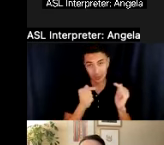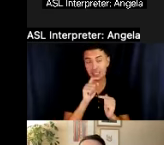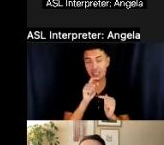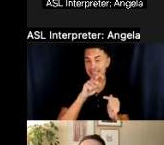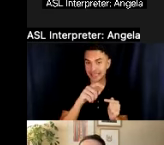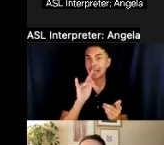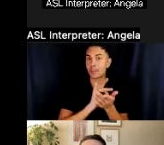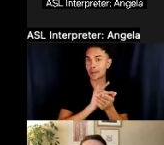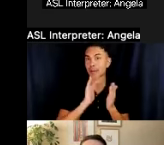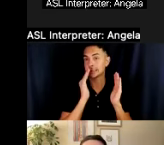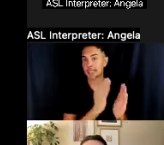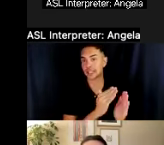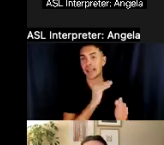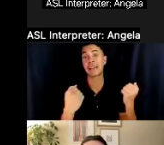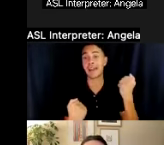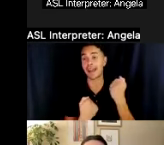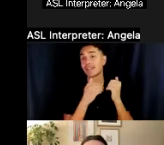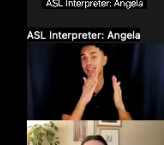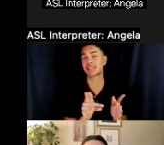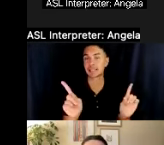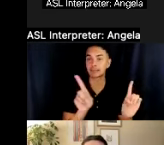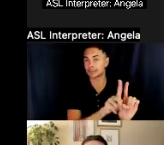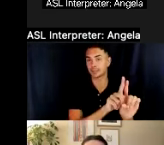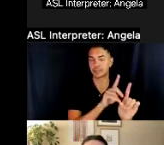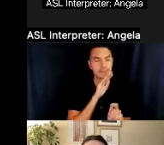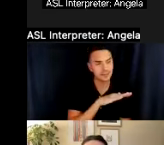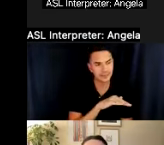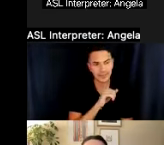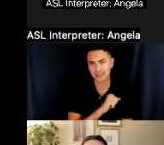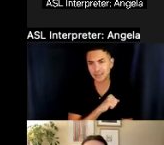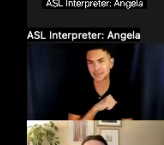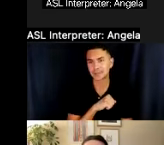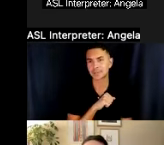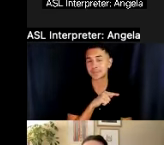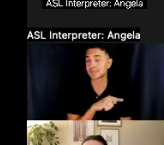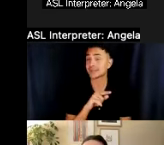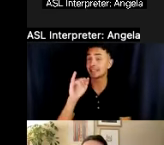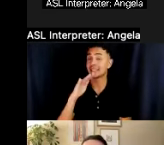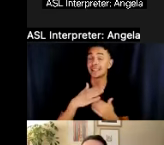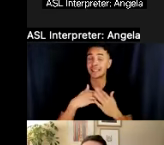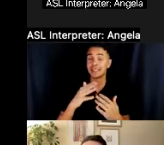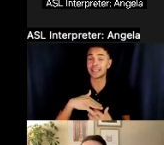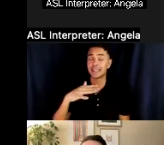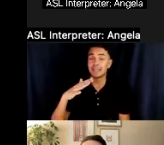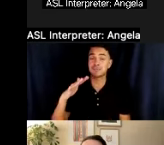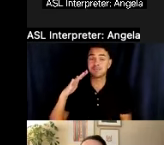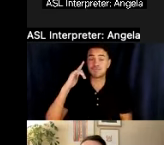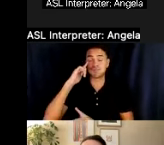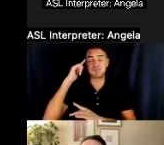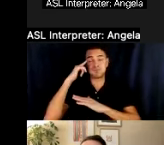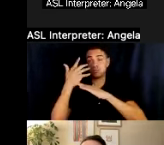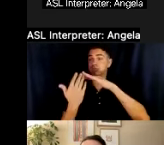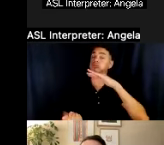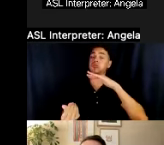medical attention, and an advocate can help to say, yes, intoxicated and